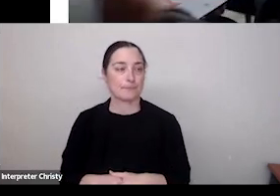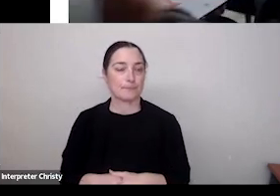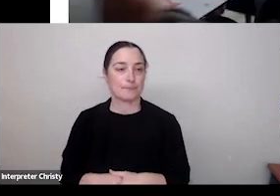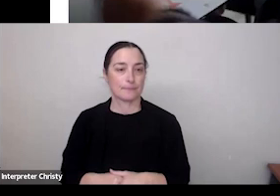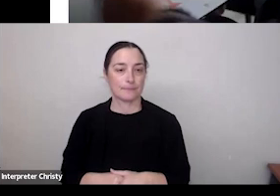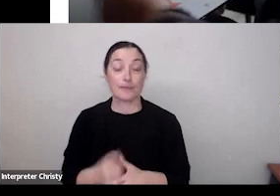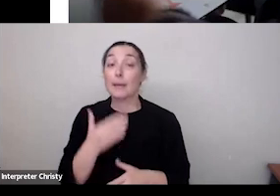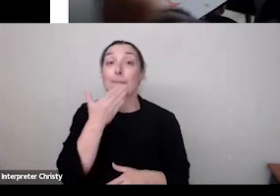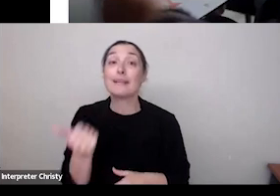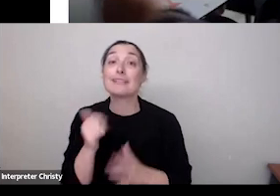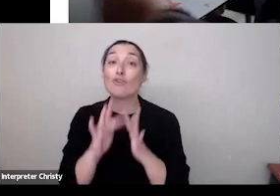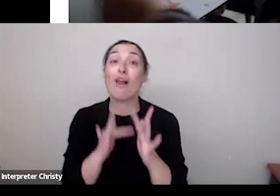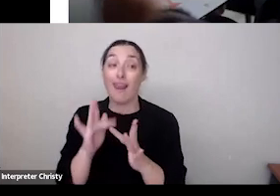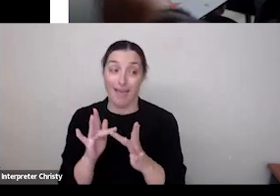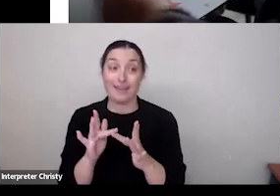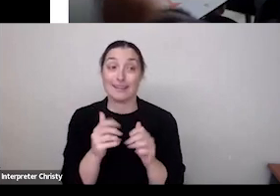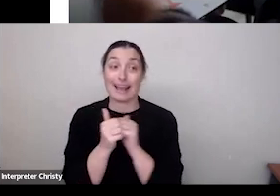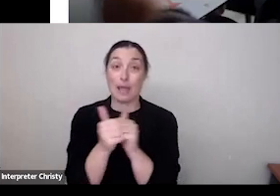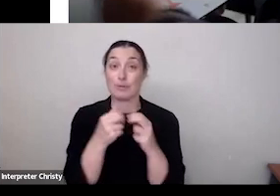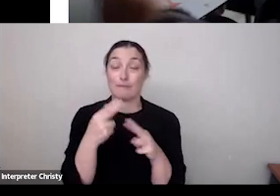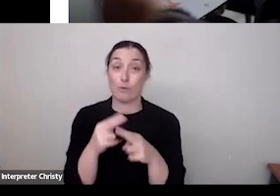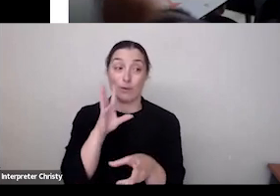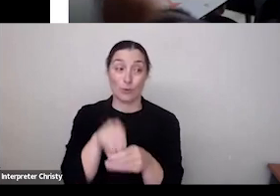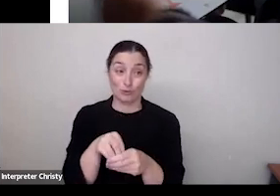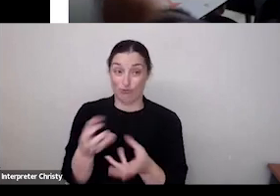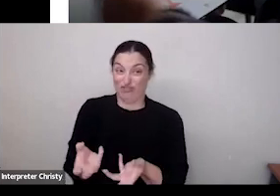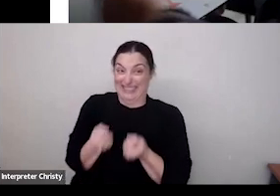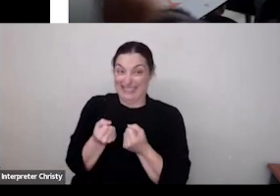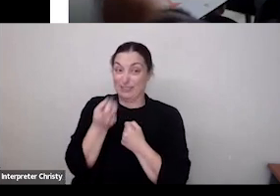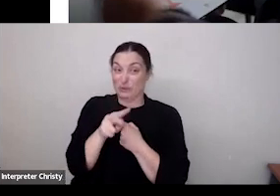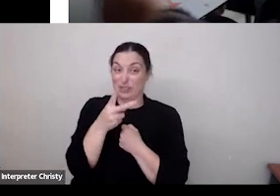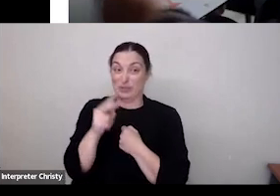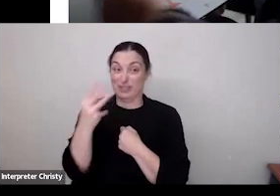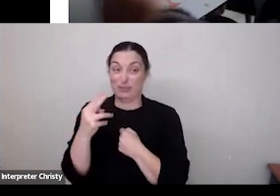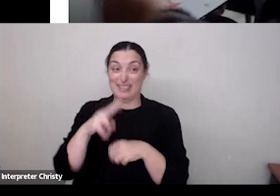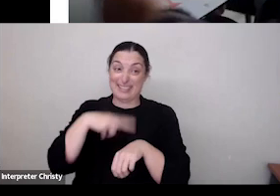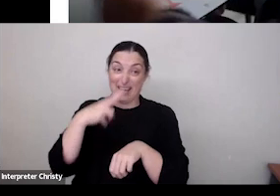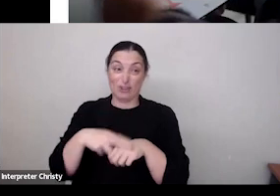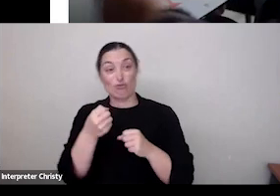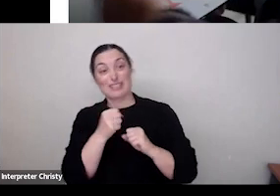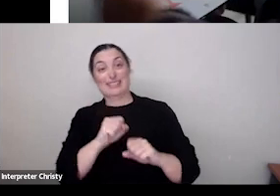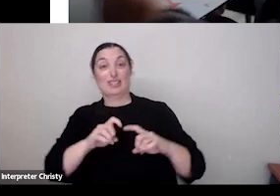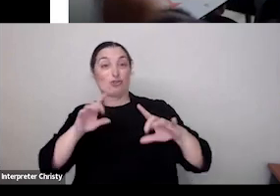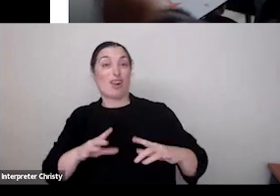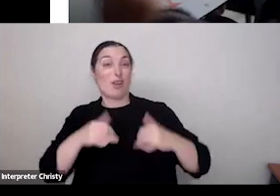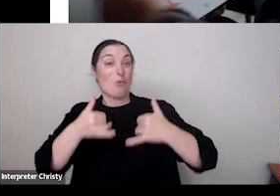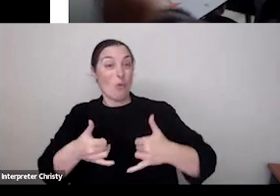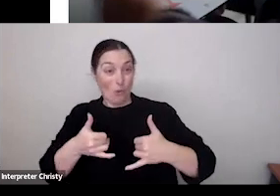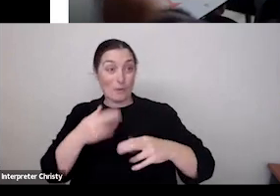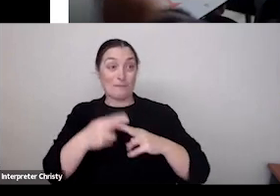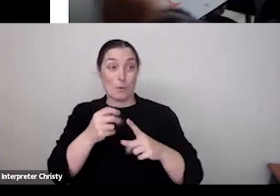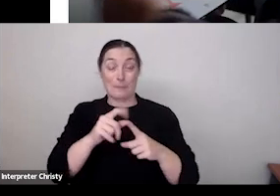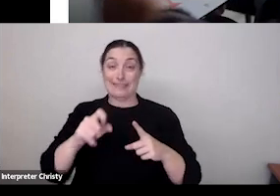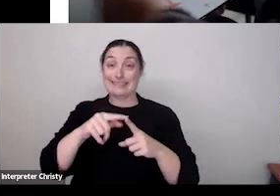Please go online to Collaborating for Inclusion, and we're so proud to be the recipient of the 2023 National Resilient Australia Award for the PSEP